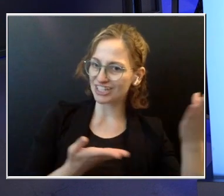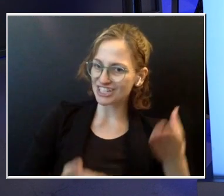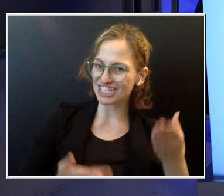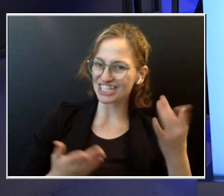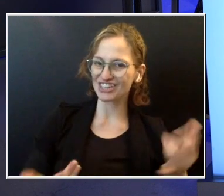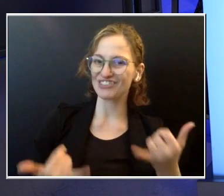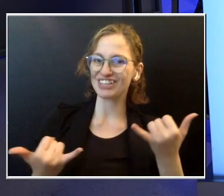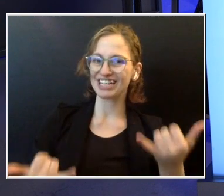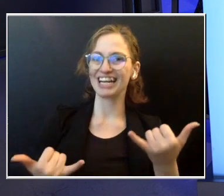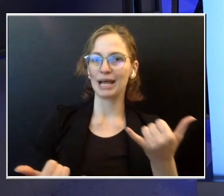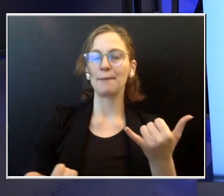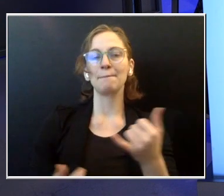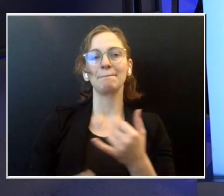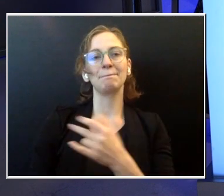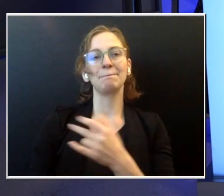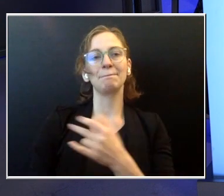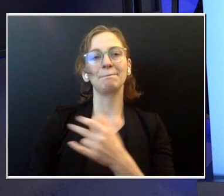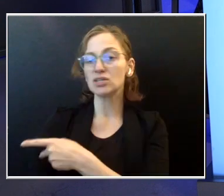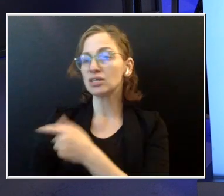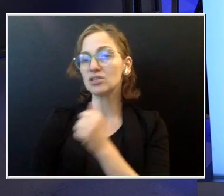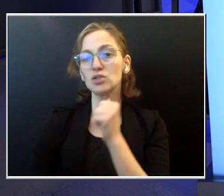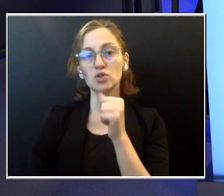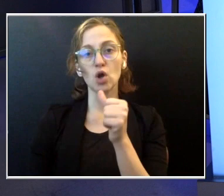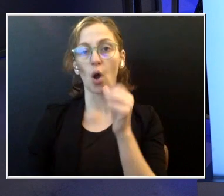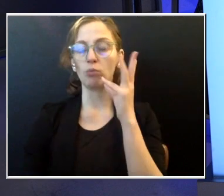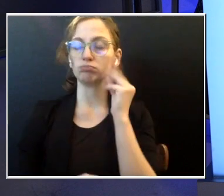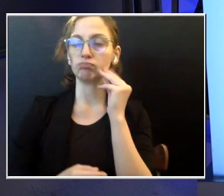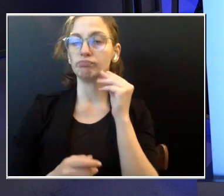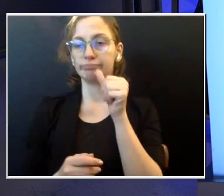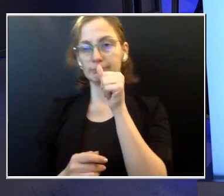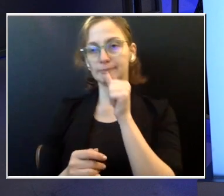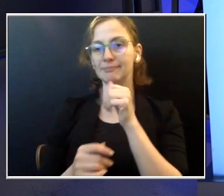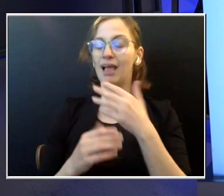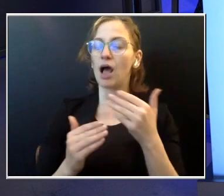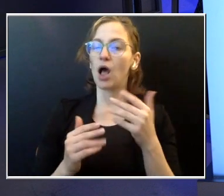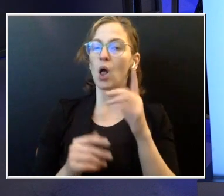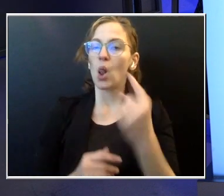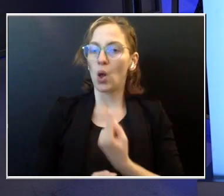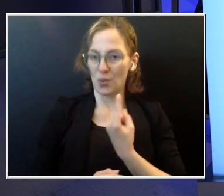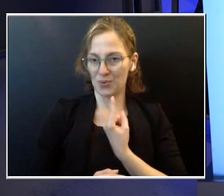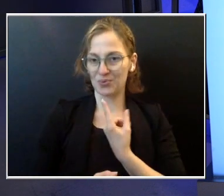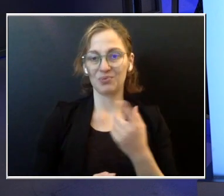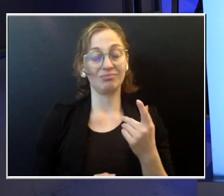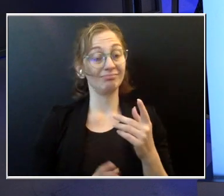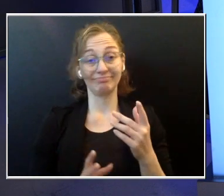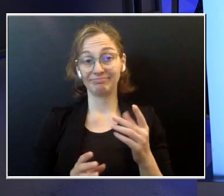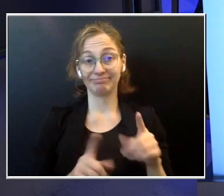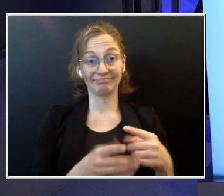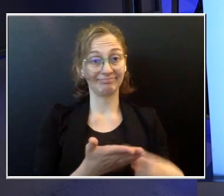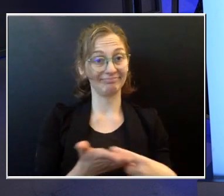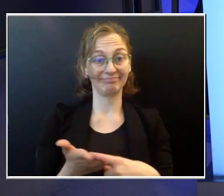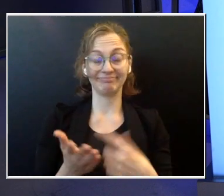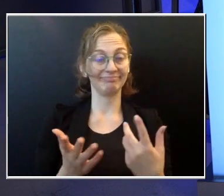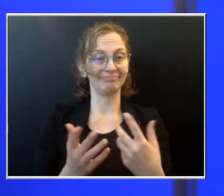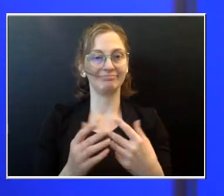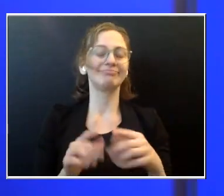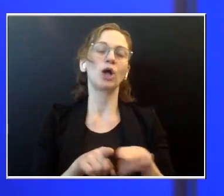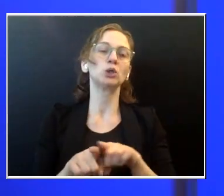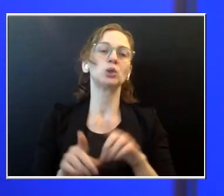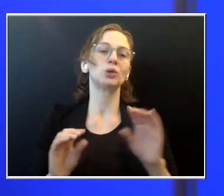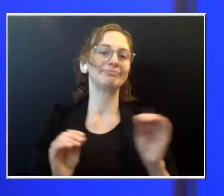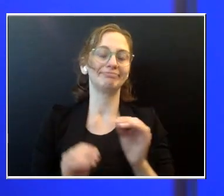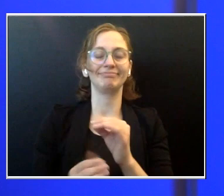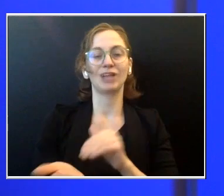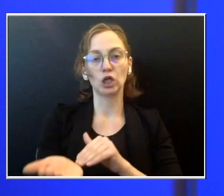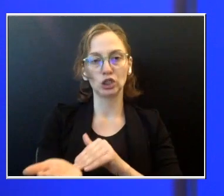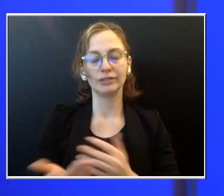alone, and nor do our physicians. Our specialists have to work together in tandem. Dr. Stecklein, what's the big takeaway today? I want to echo what Dr. Larson said.